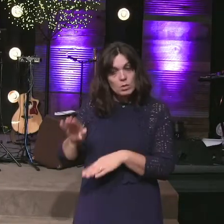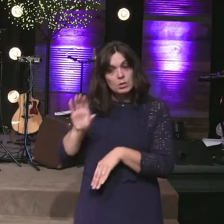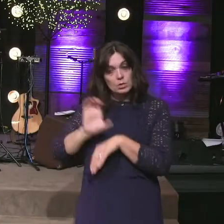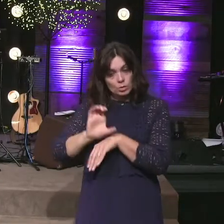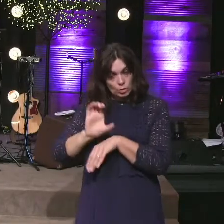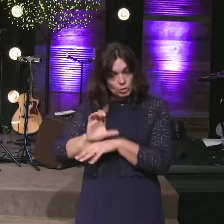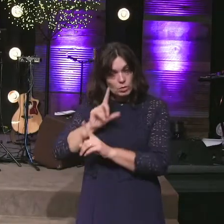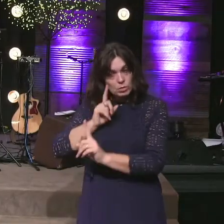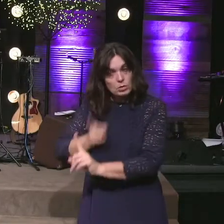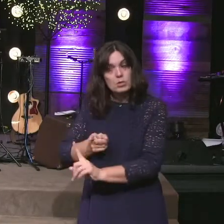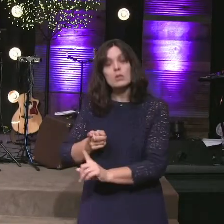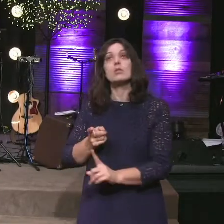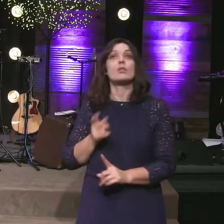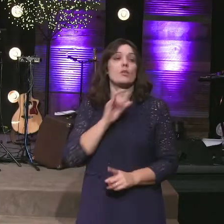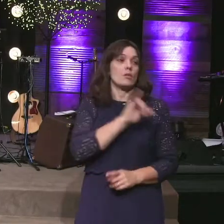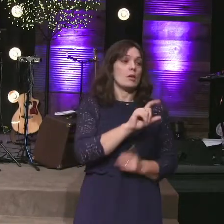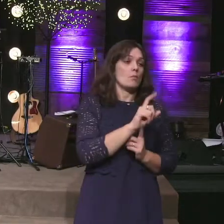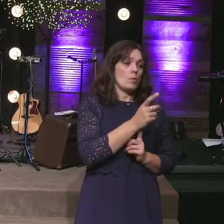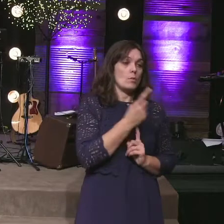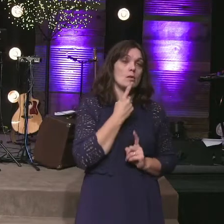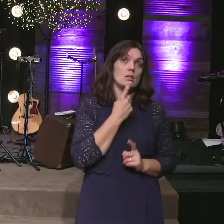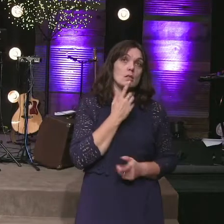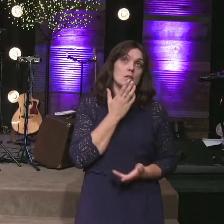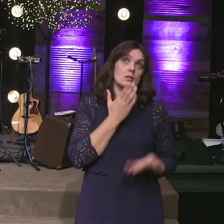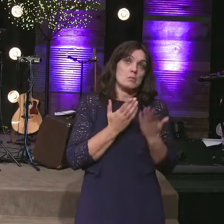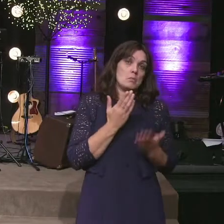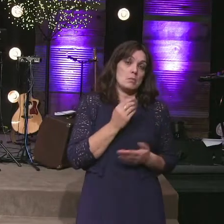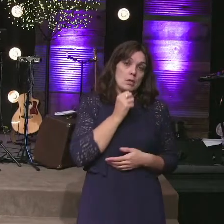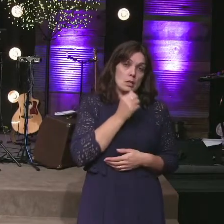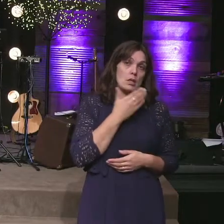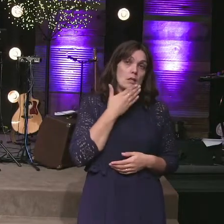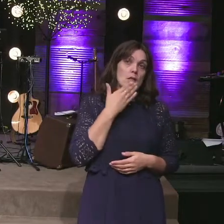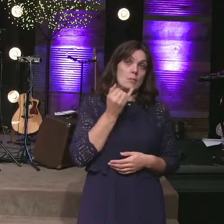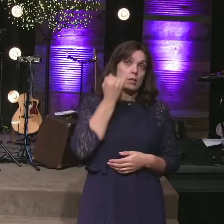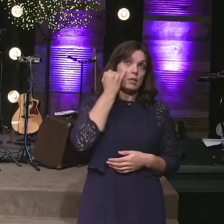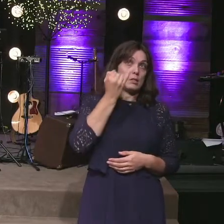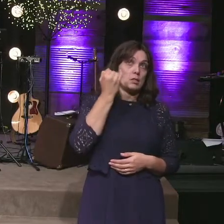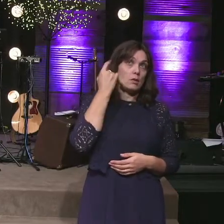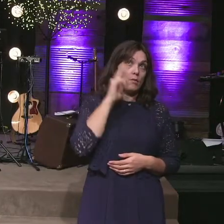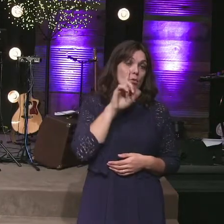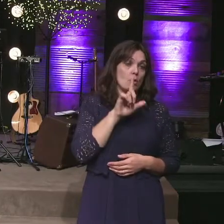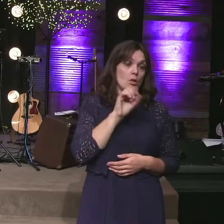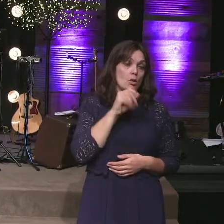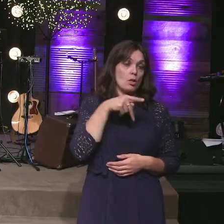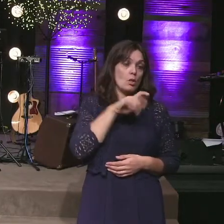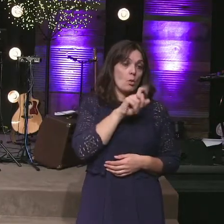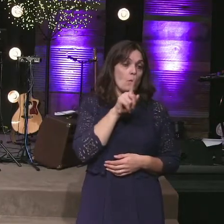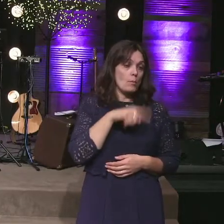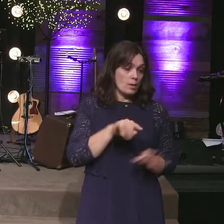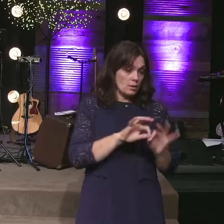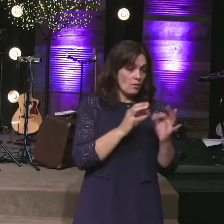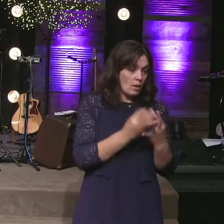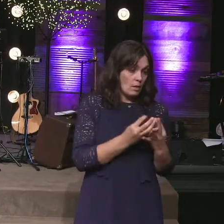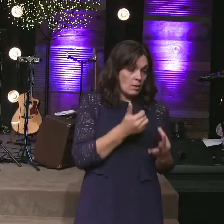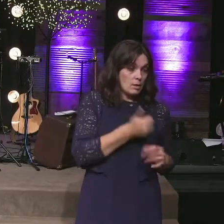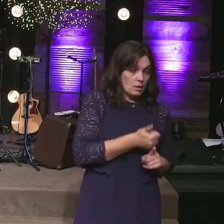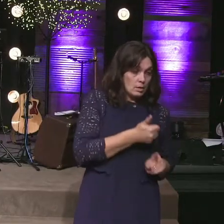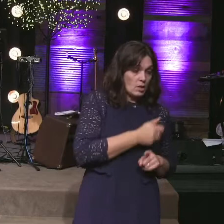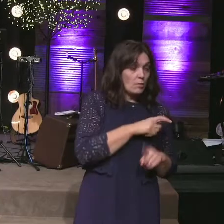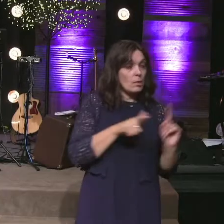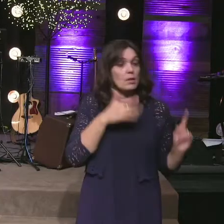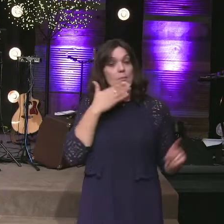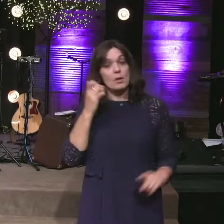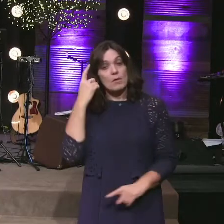moment, we said, well, it may not look like the best idea for the Lopez family, but it's the best thing for the kingdom. And, you know,